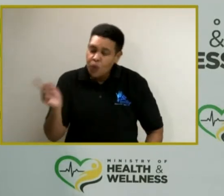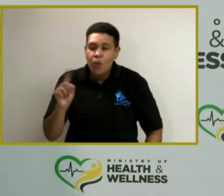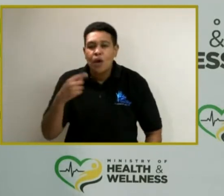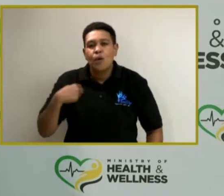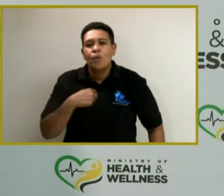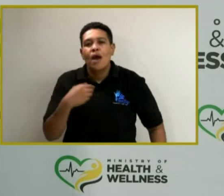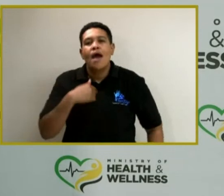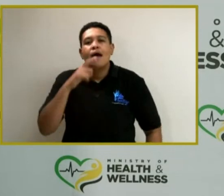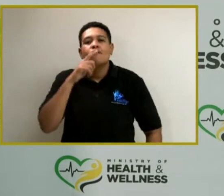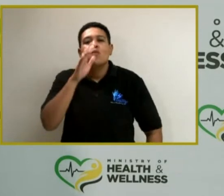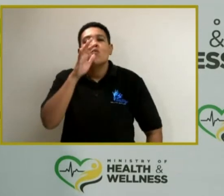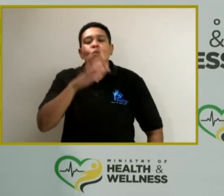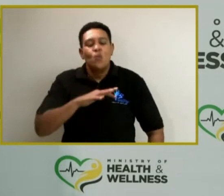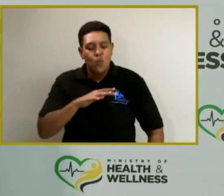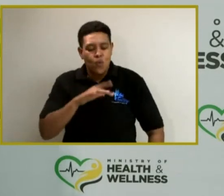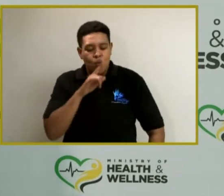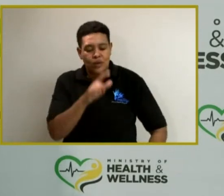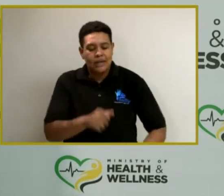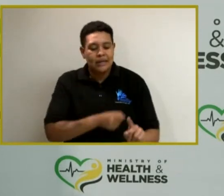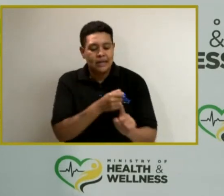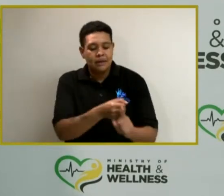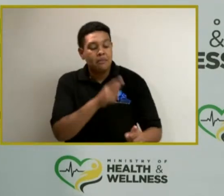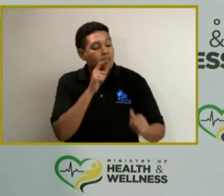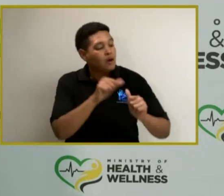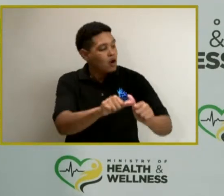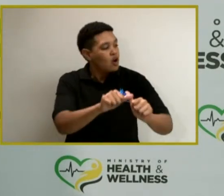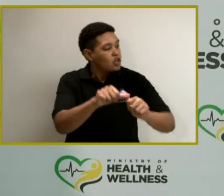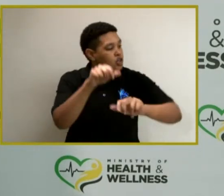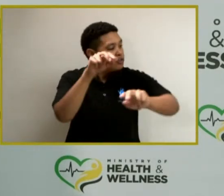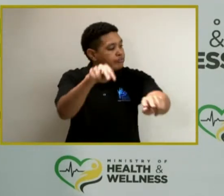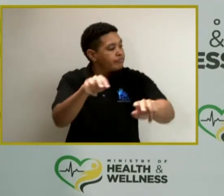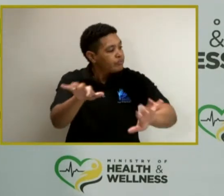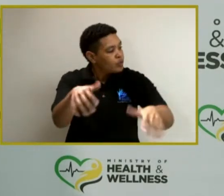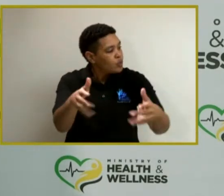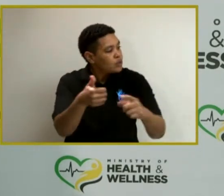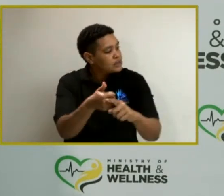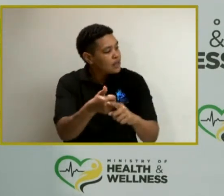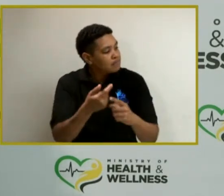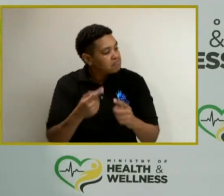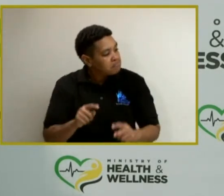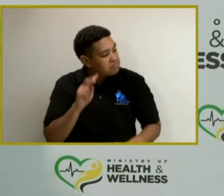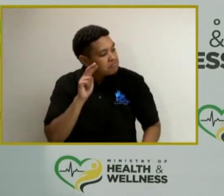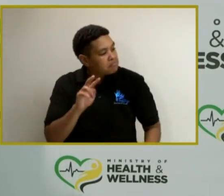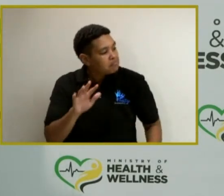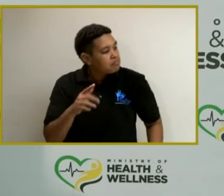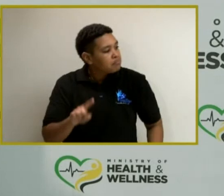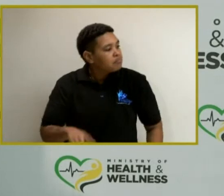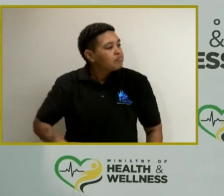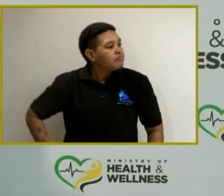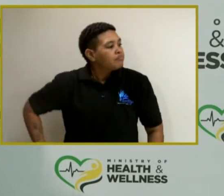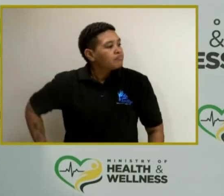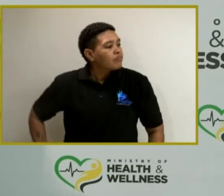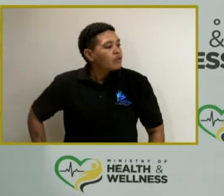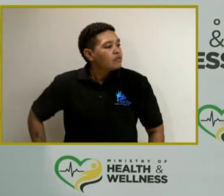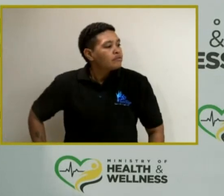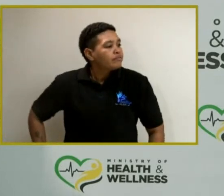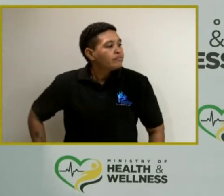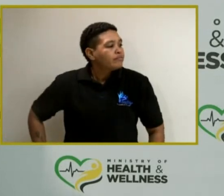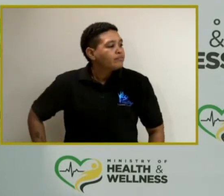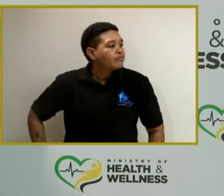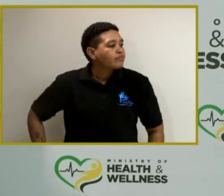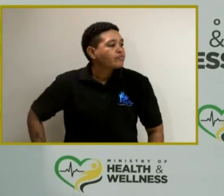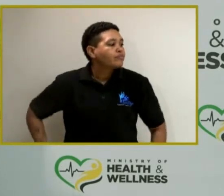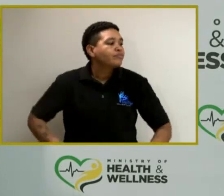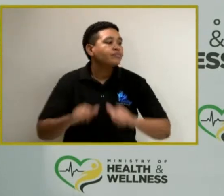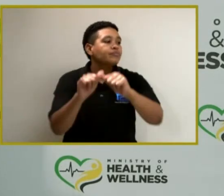the greatest impact, and that continues to be the case. So in that regard, we continue to encourage our